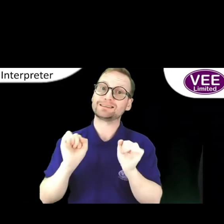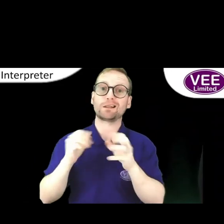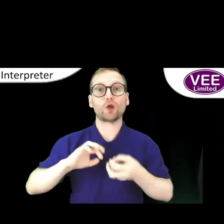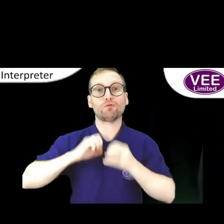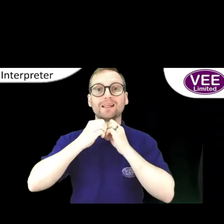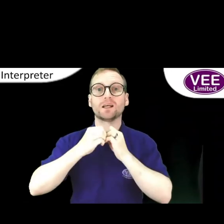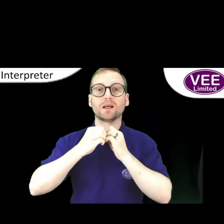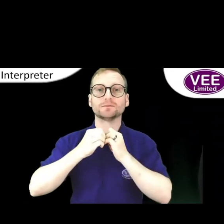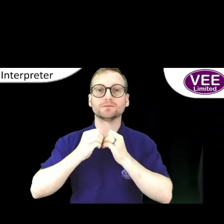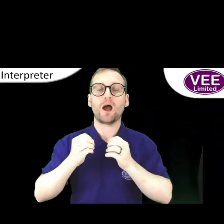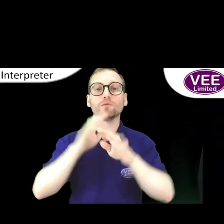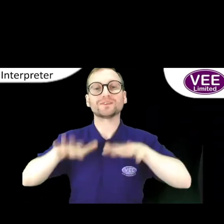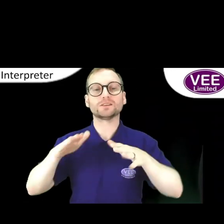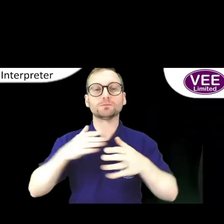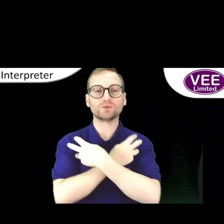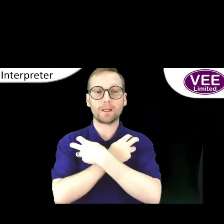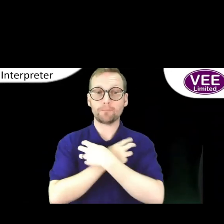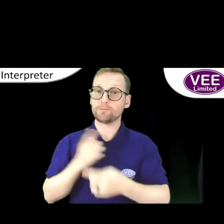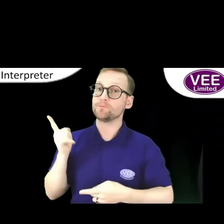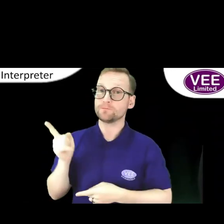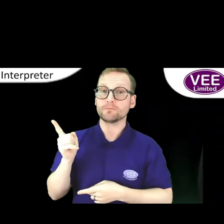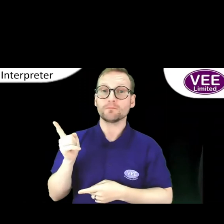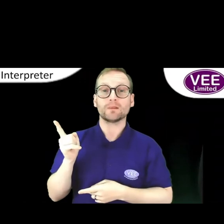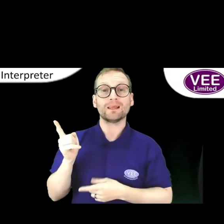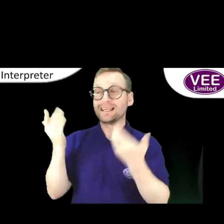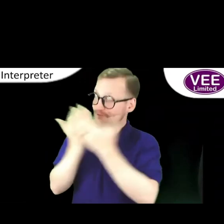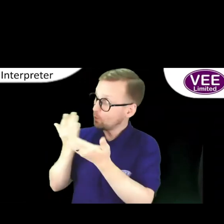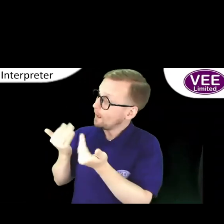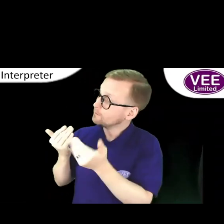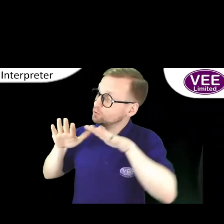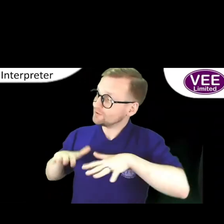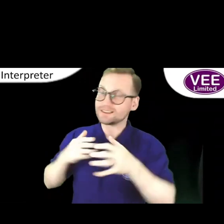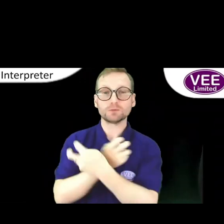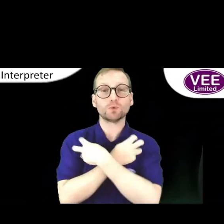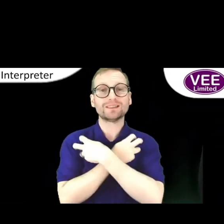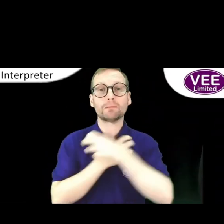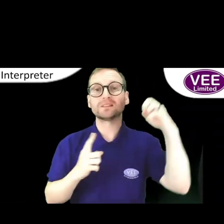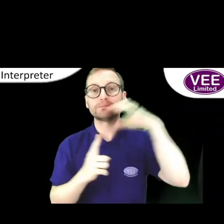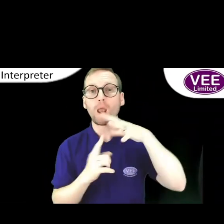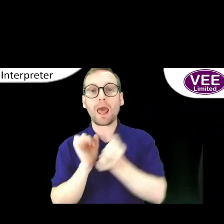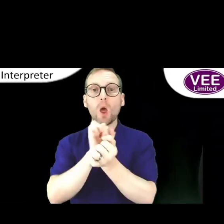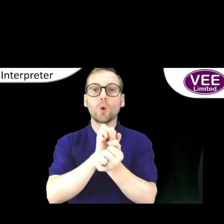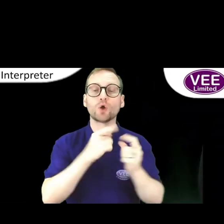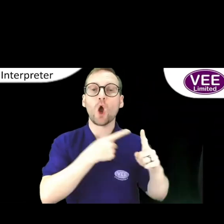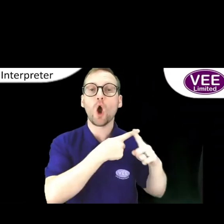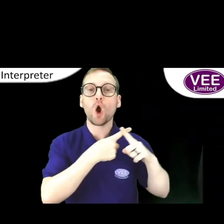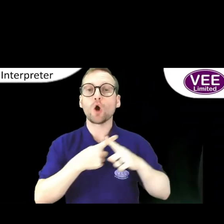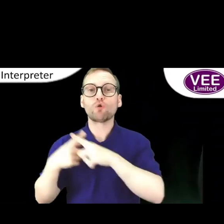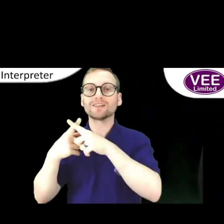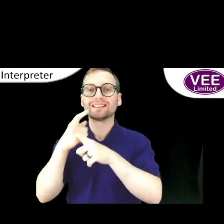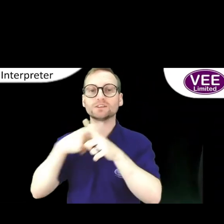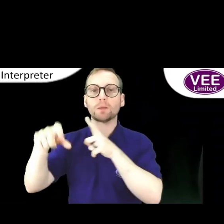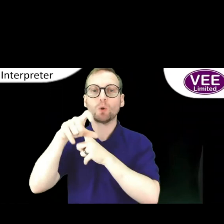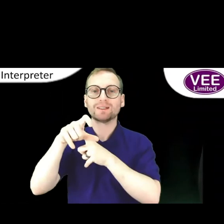Good evening, everyone, and welcome to this opening event for the British Museum Spotlight Loan, Crossings, Community